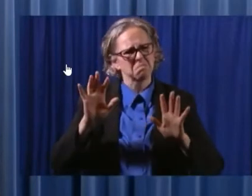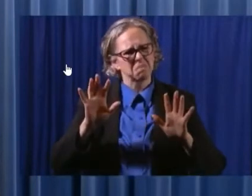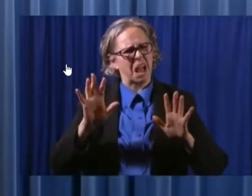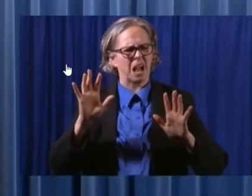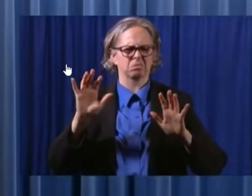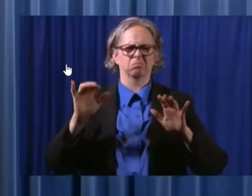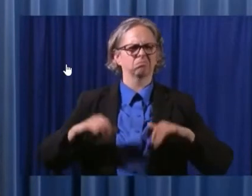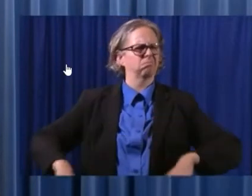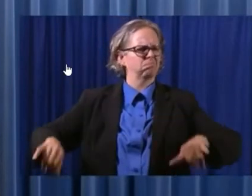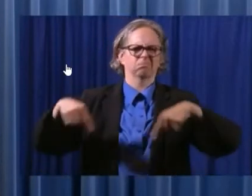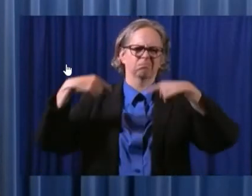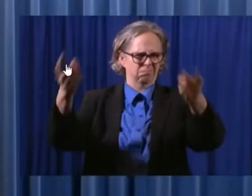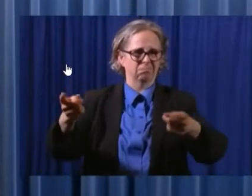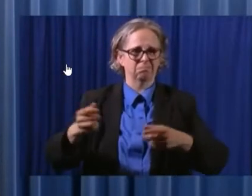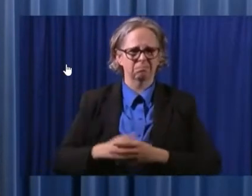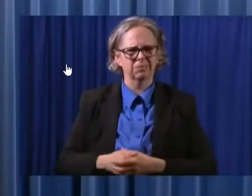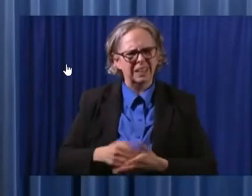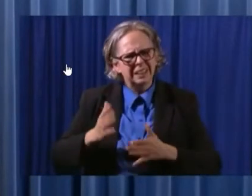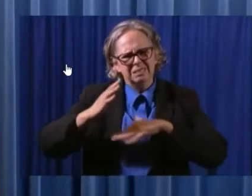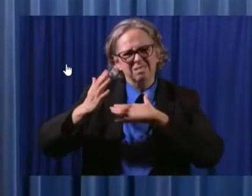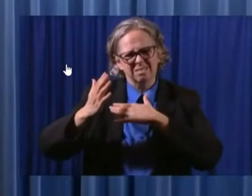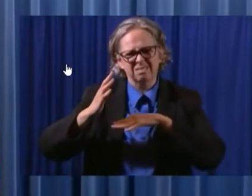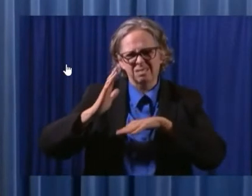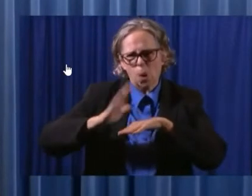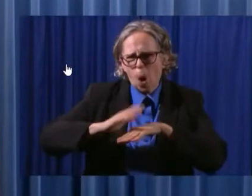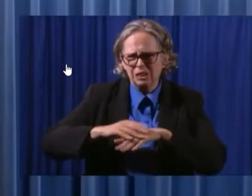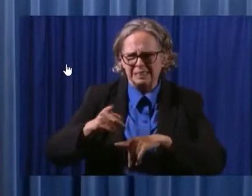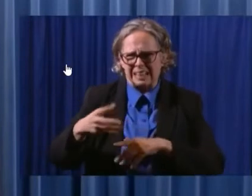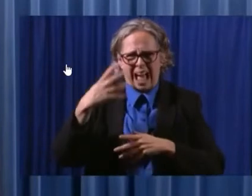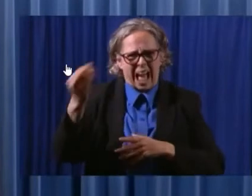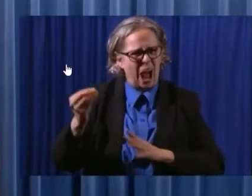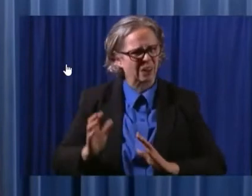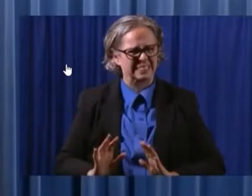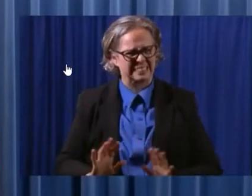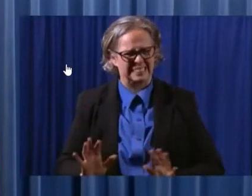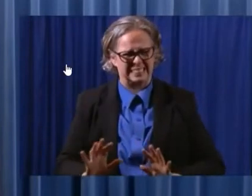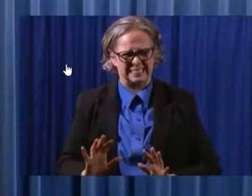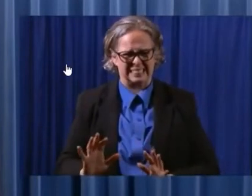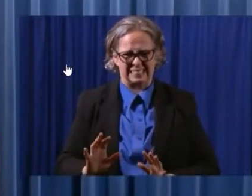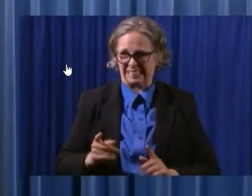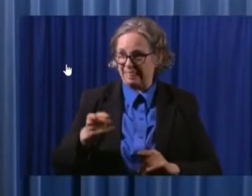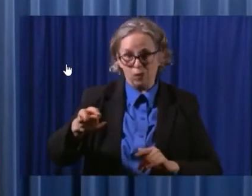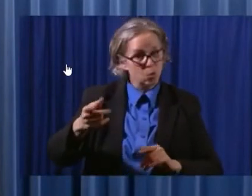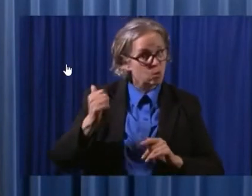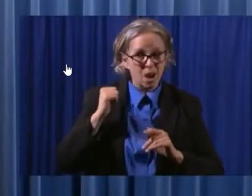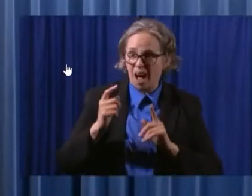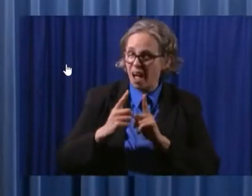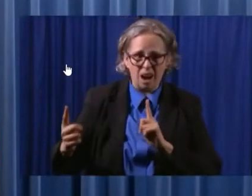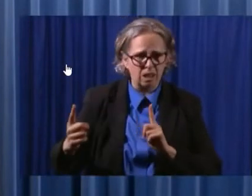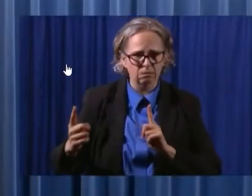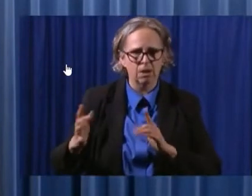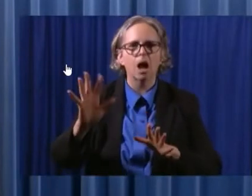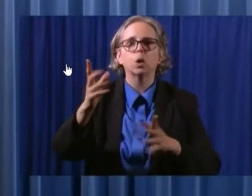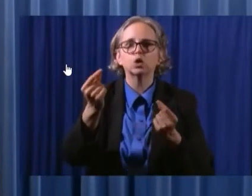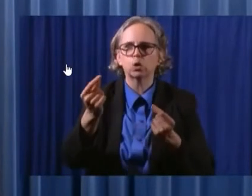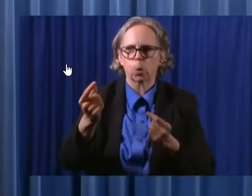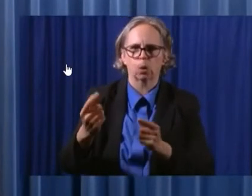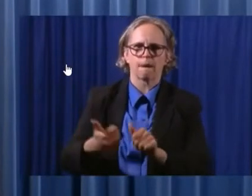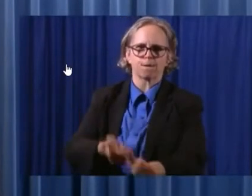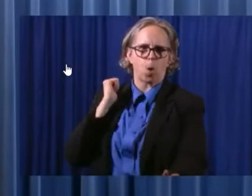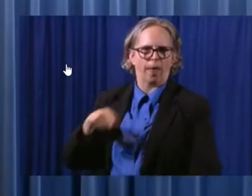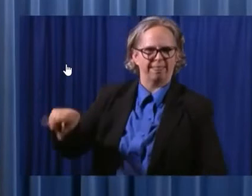increased caution when interacting with others who are not practicing social distancing or wearing face coverings, avoid travel to high-risk areas,